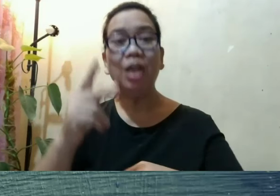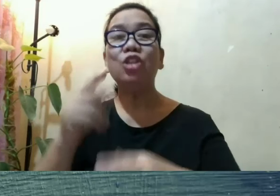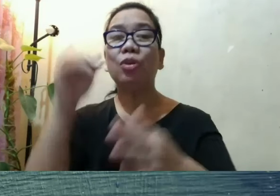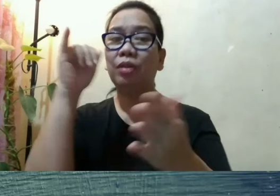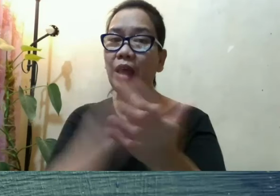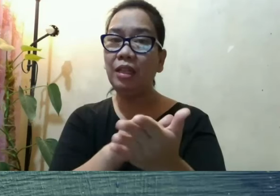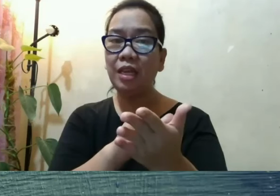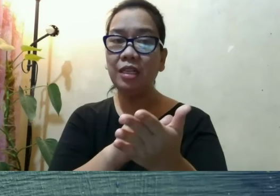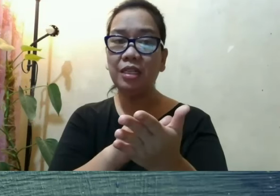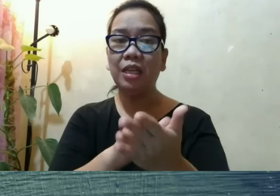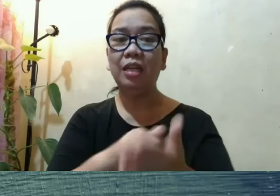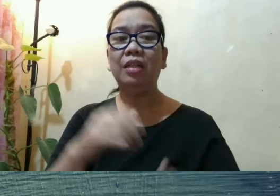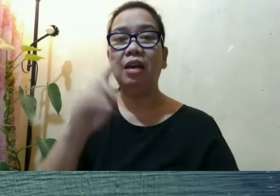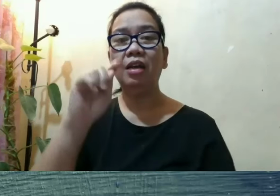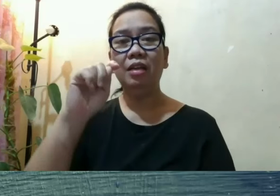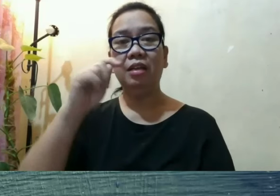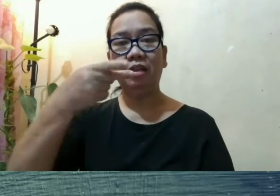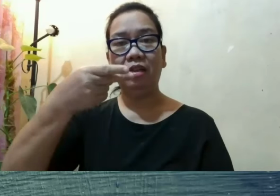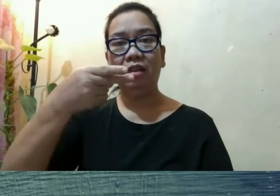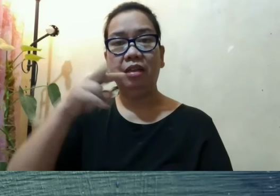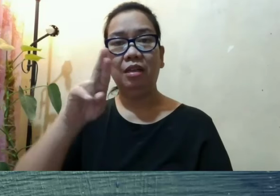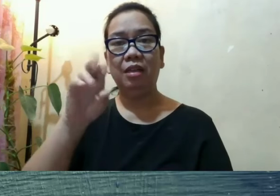Okay, so that is the